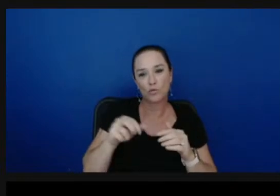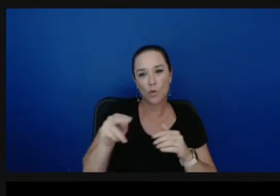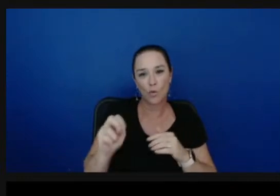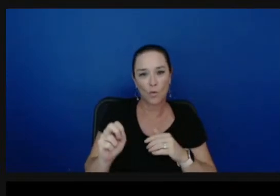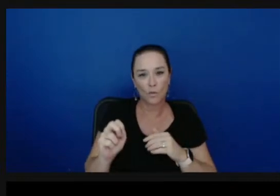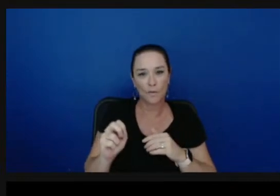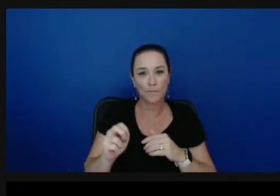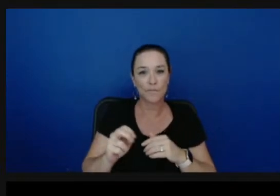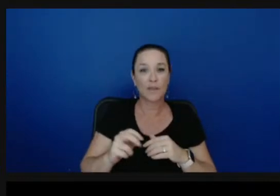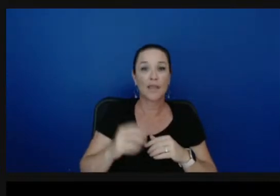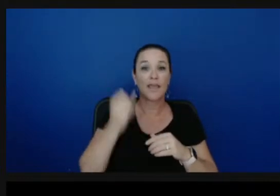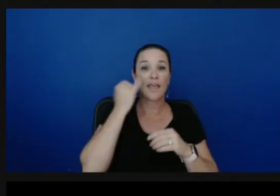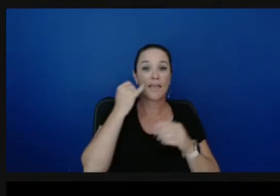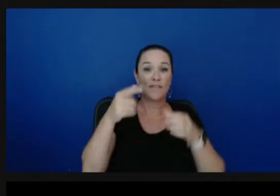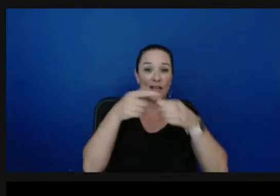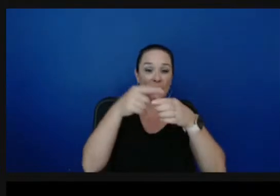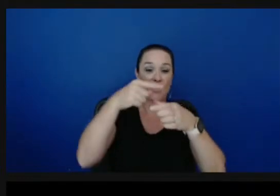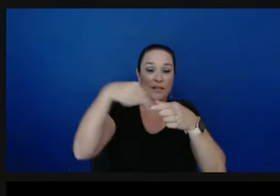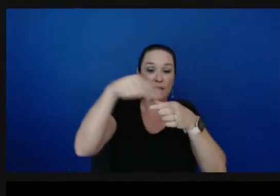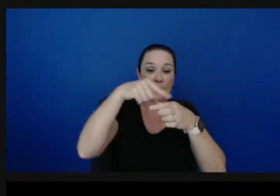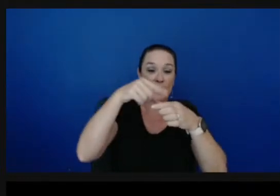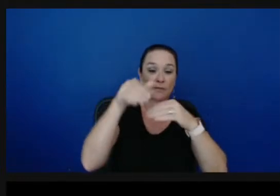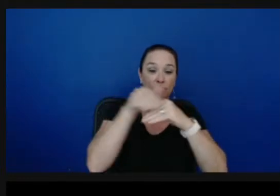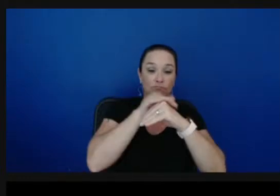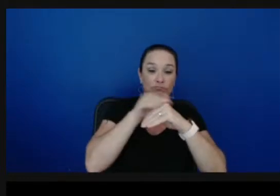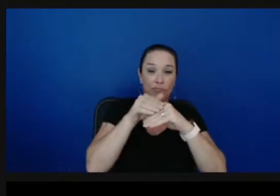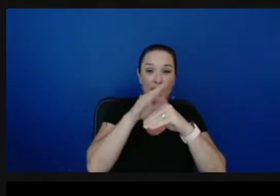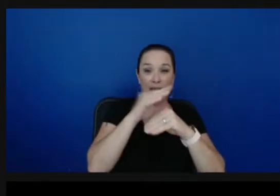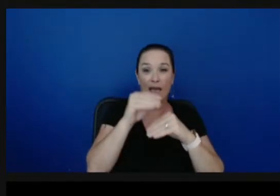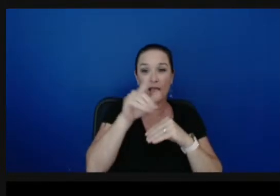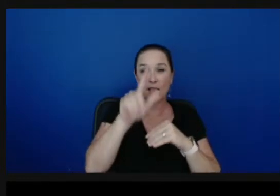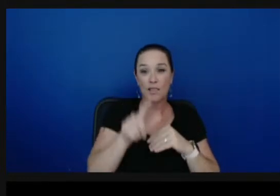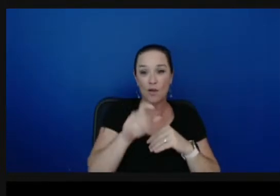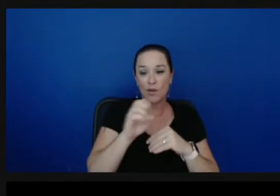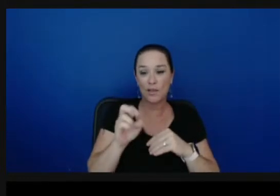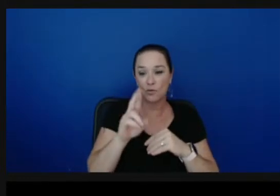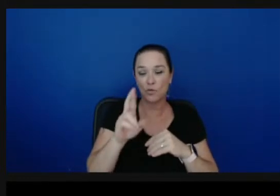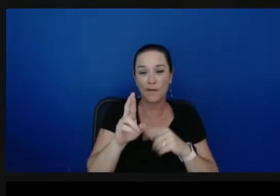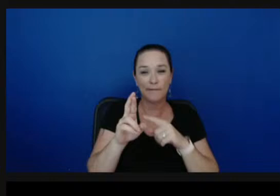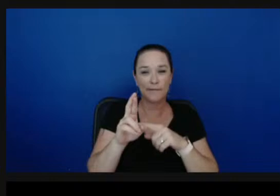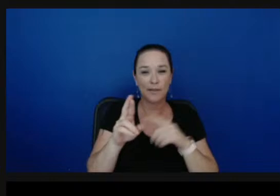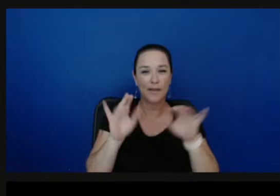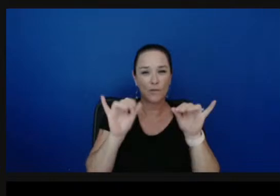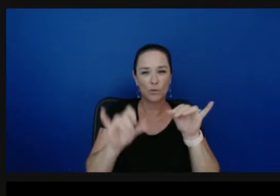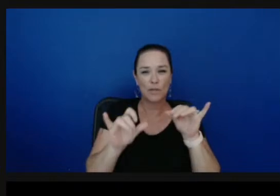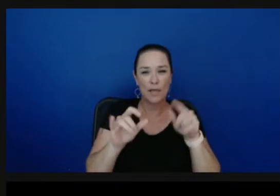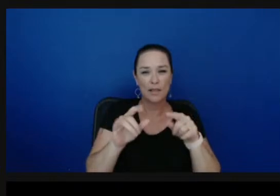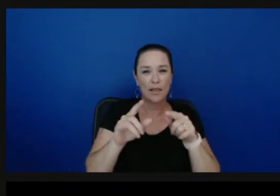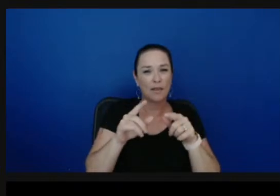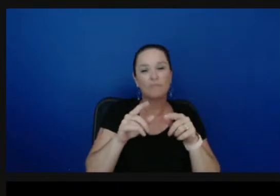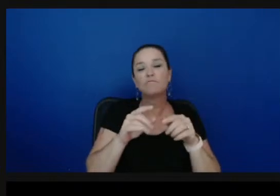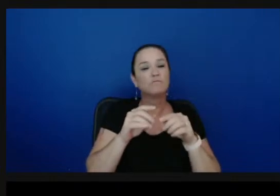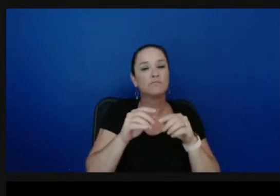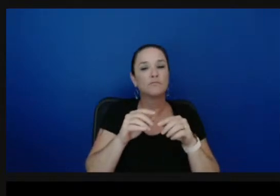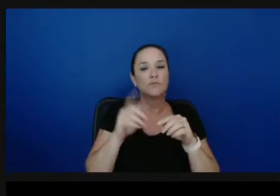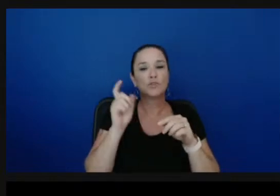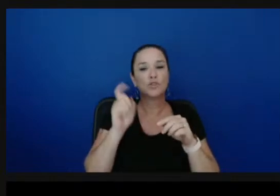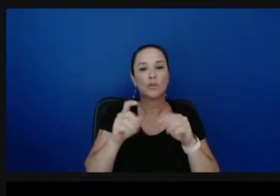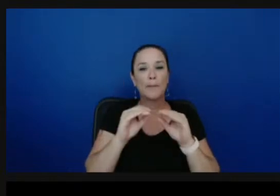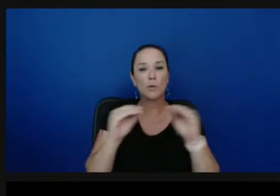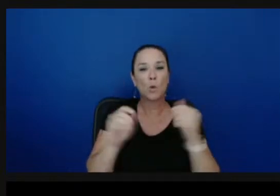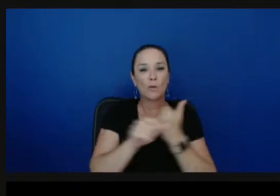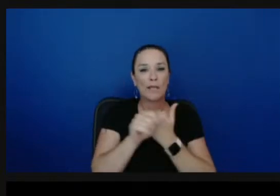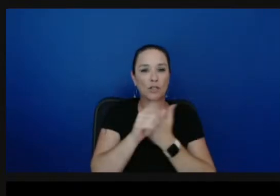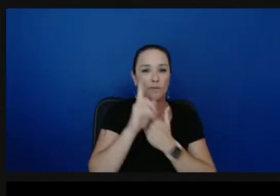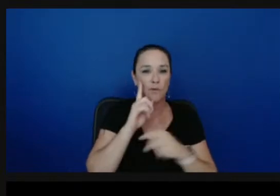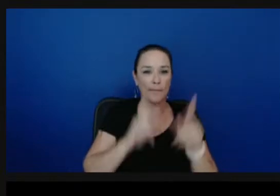Kīlauea's summit and Middle East Rift do not progress further down towards people. So we're